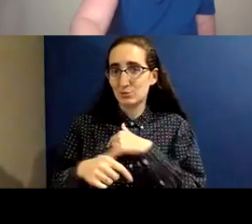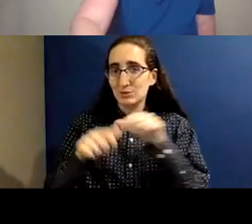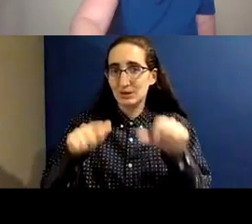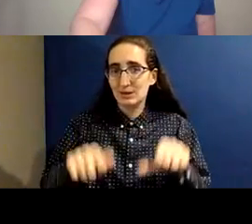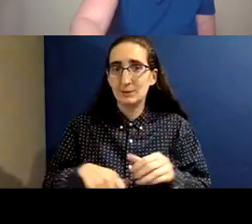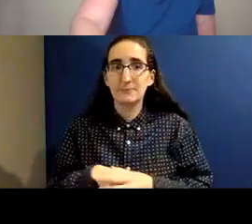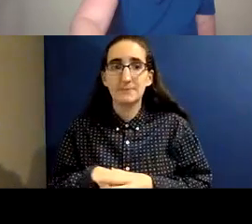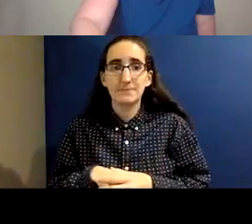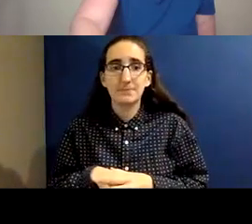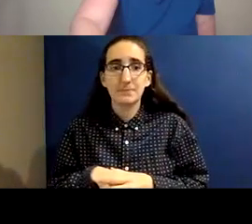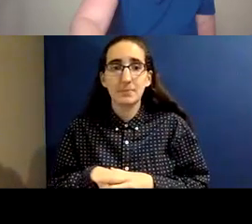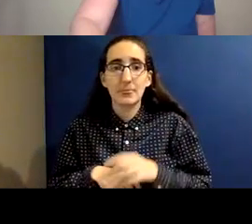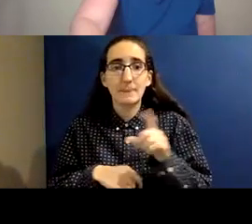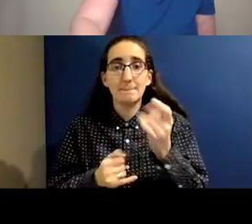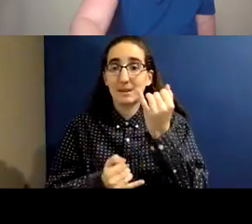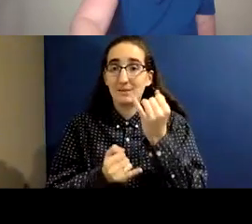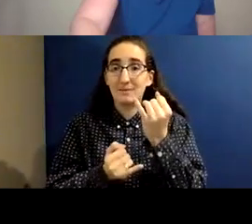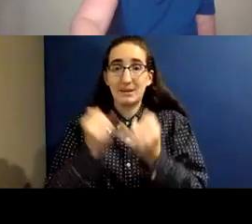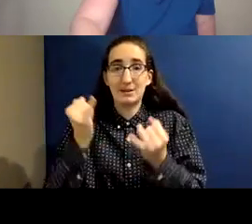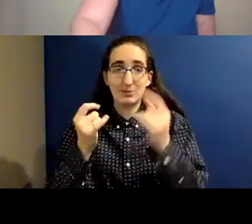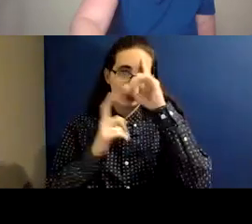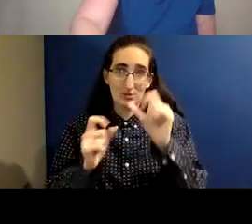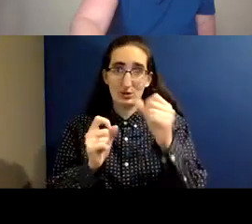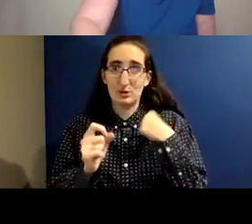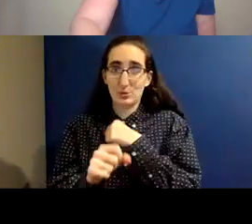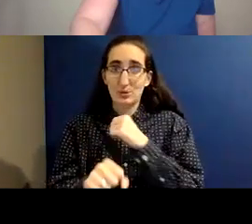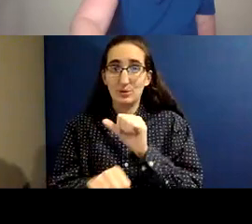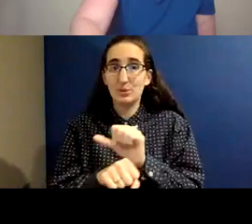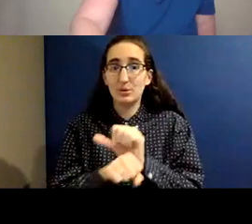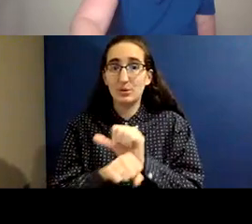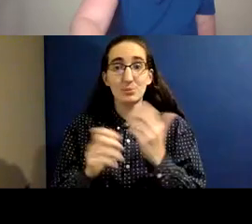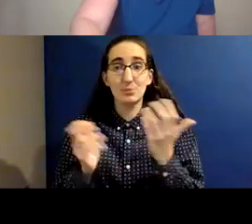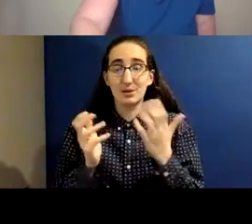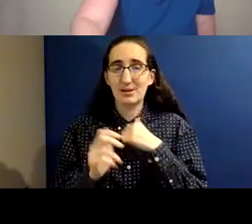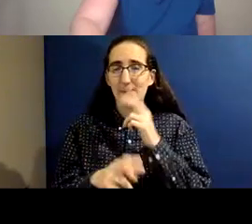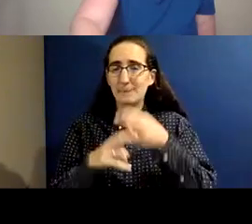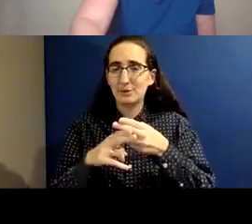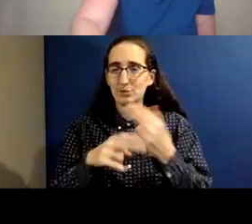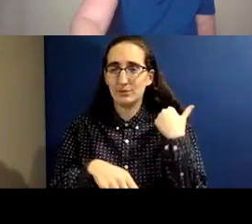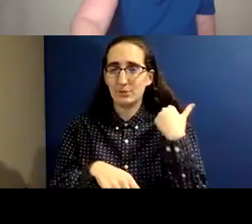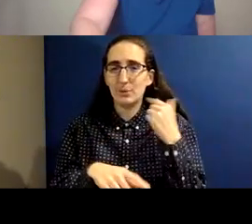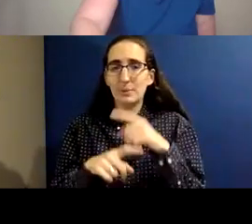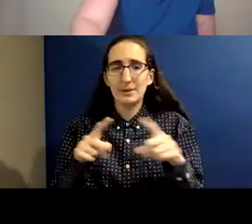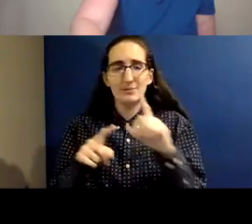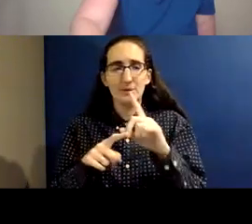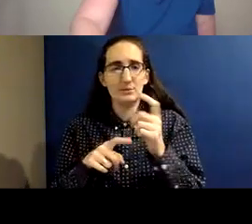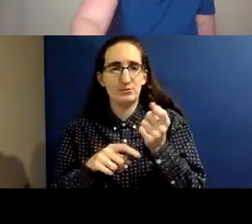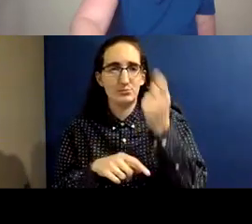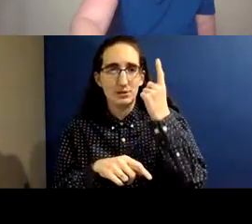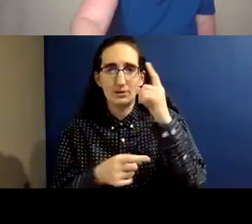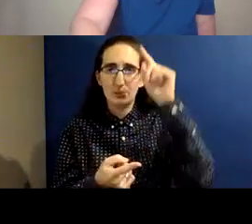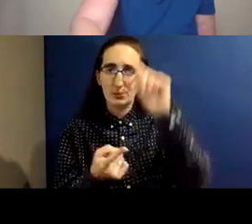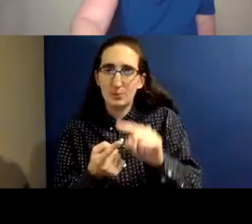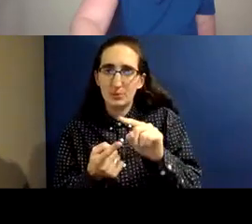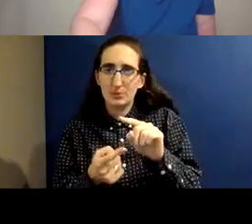And the final strategy that we're working on is to, I mentioned this previously, but really to understand and reduce